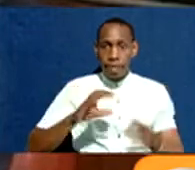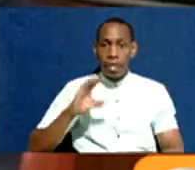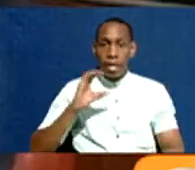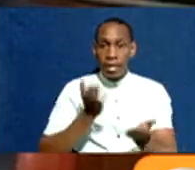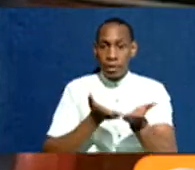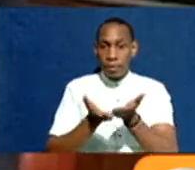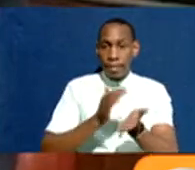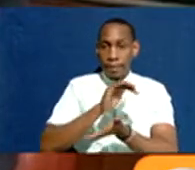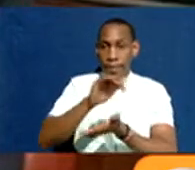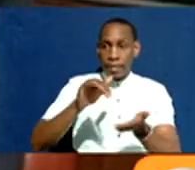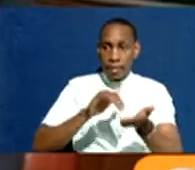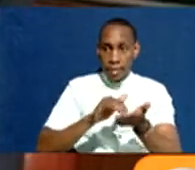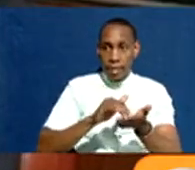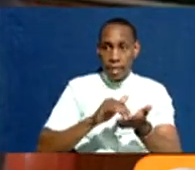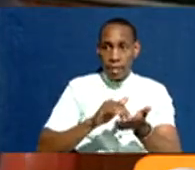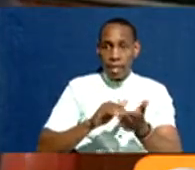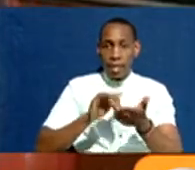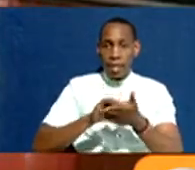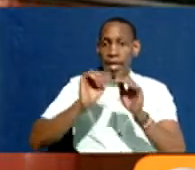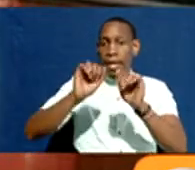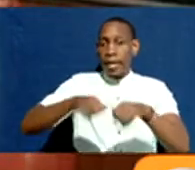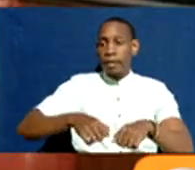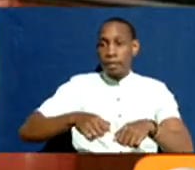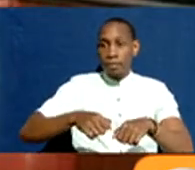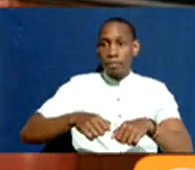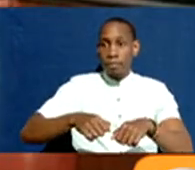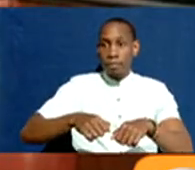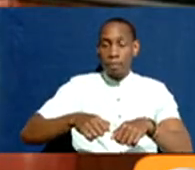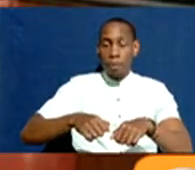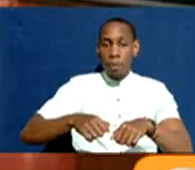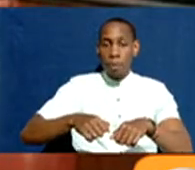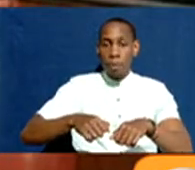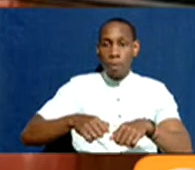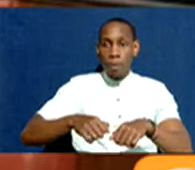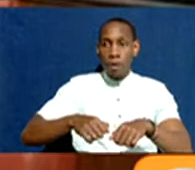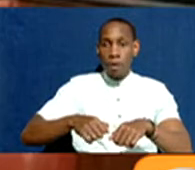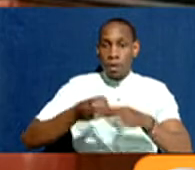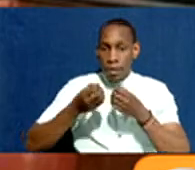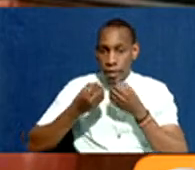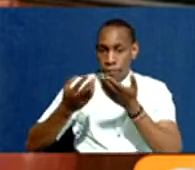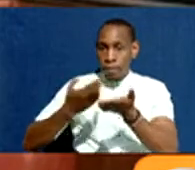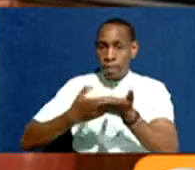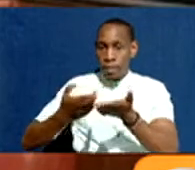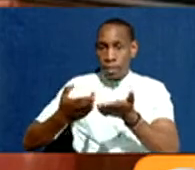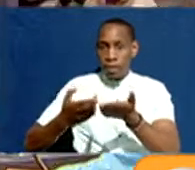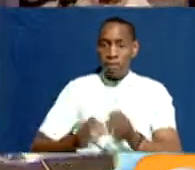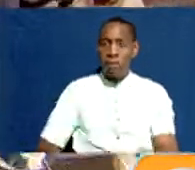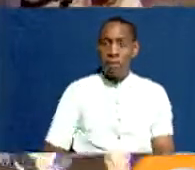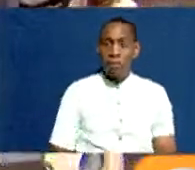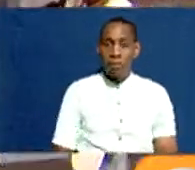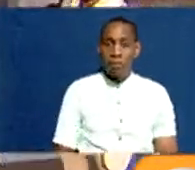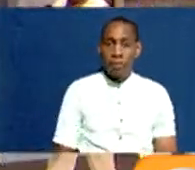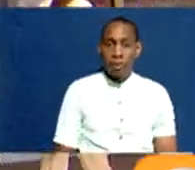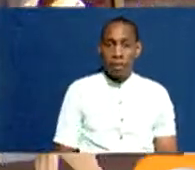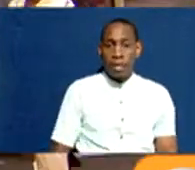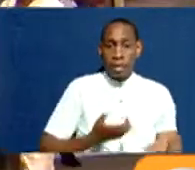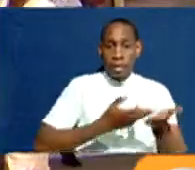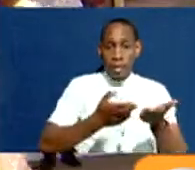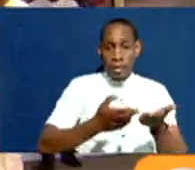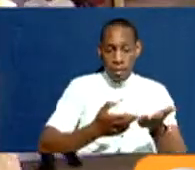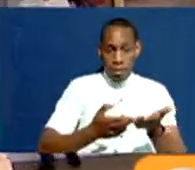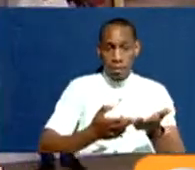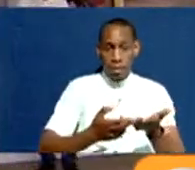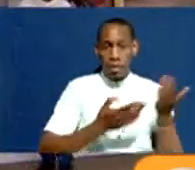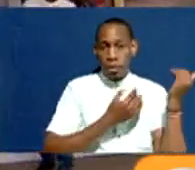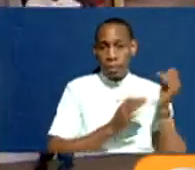customer service centers where they'll be able to update their registration. The exercise is set to come